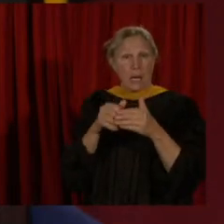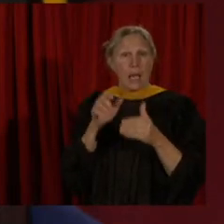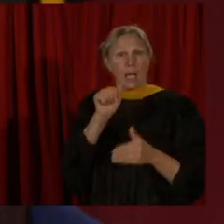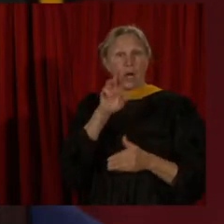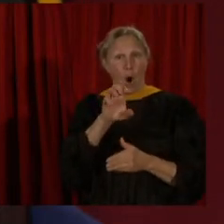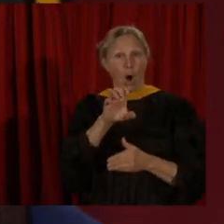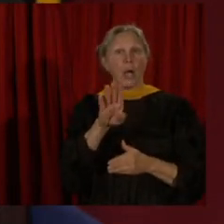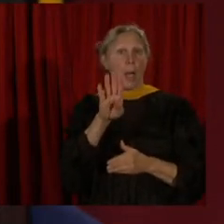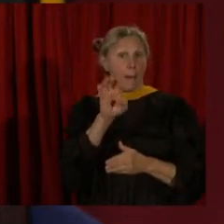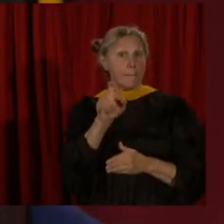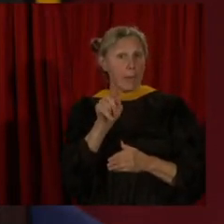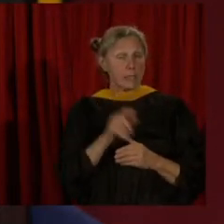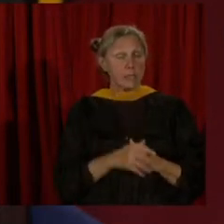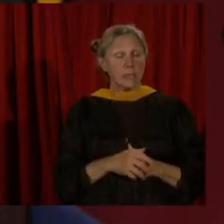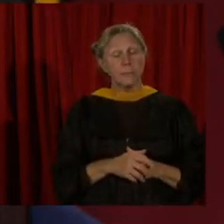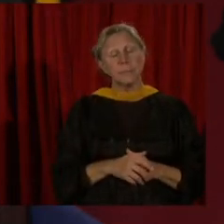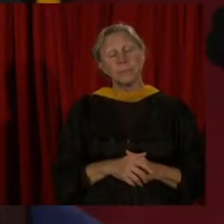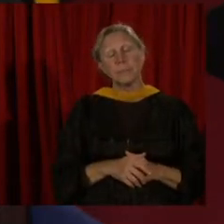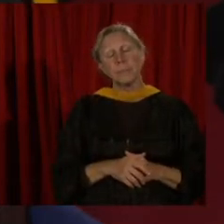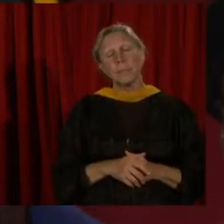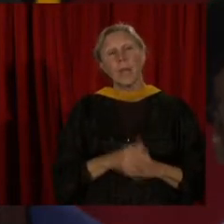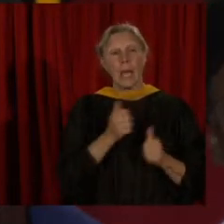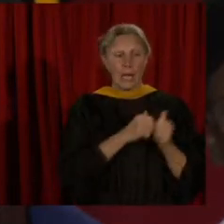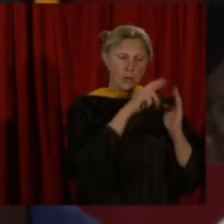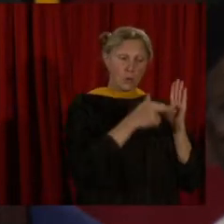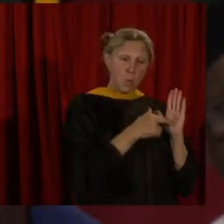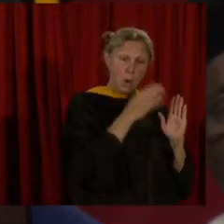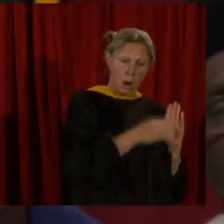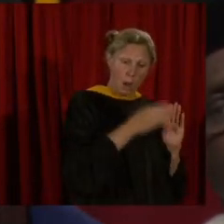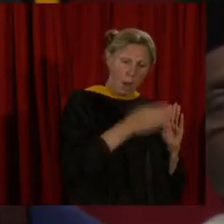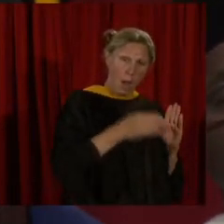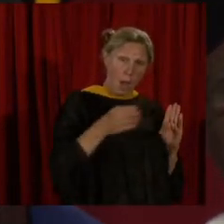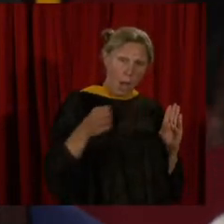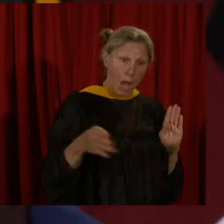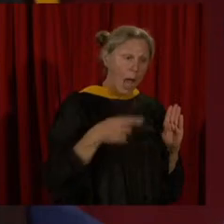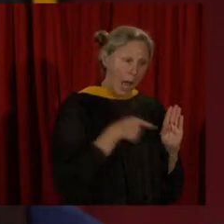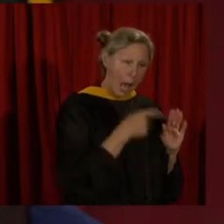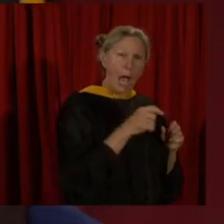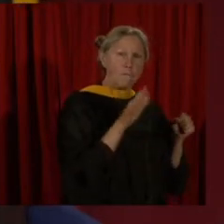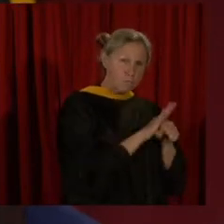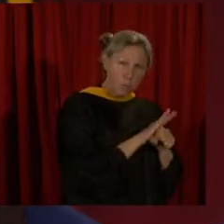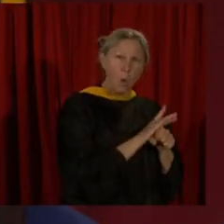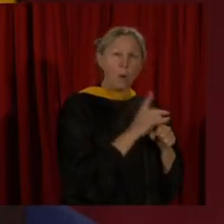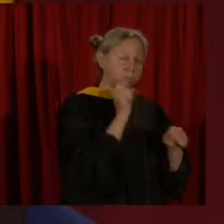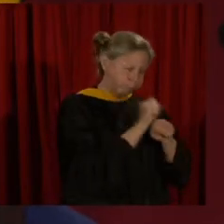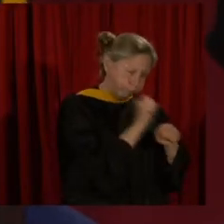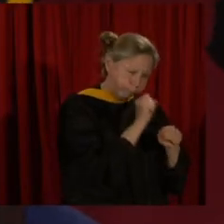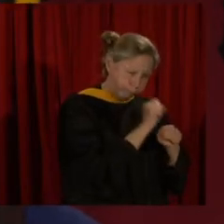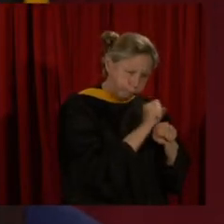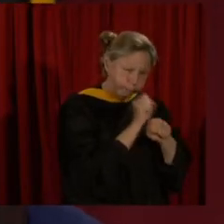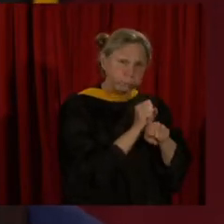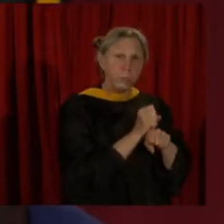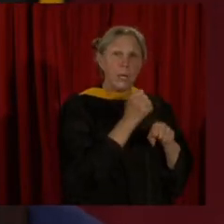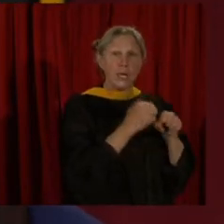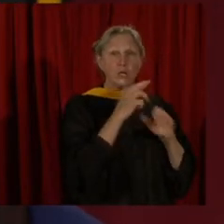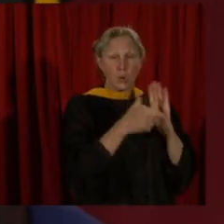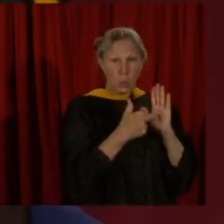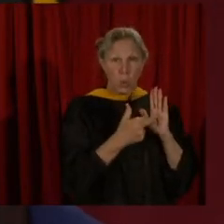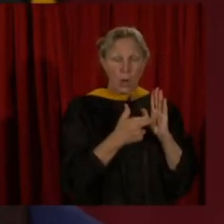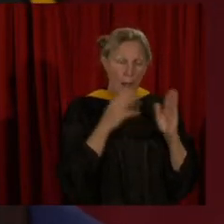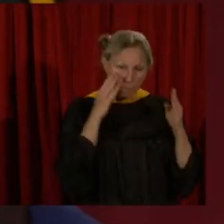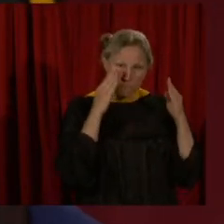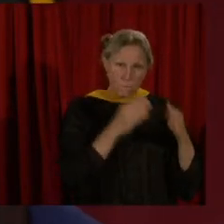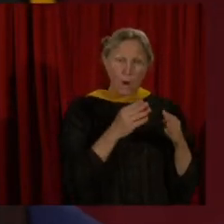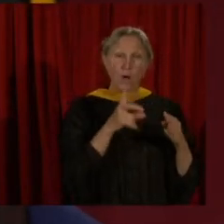ArcBest. In each role that I've had, I've given that role my all. And with each role, I've focused